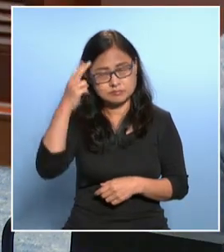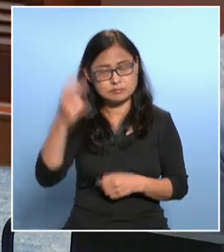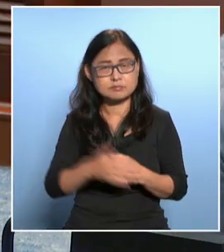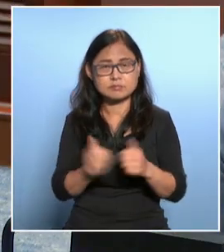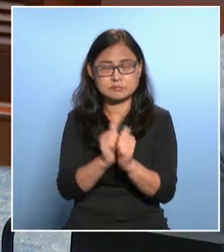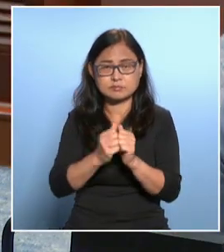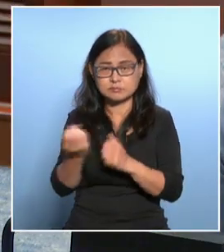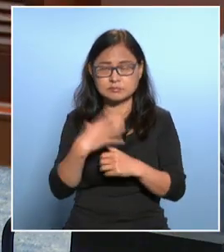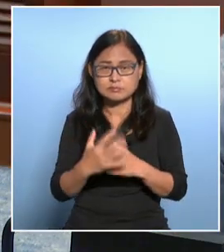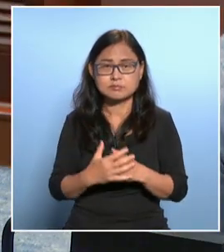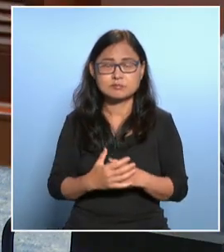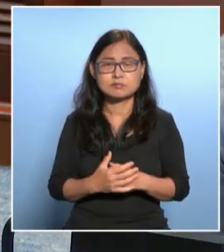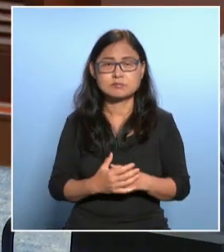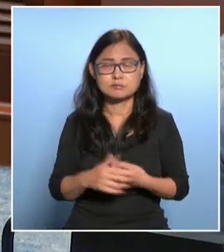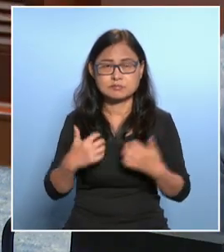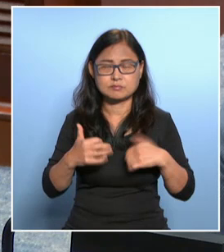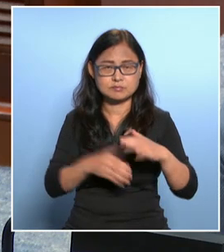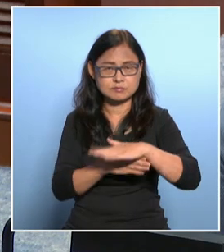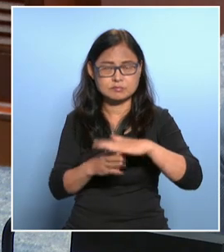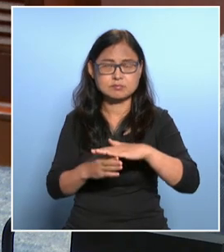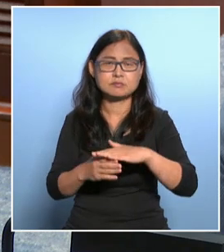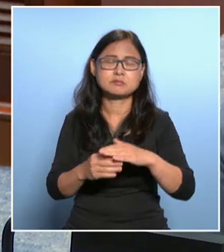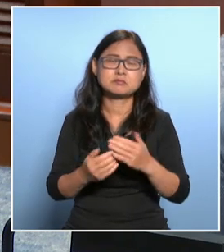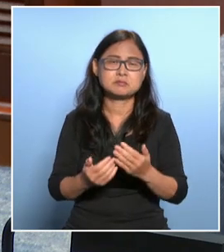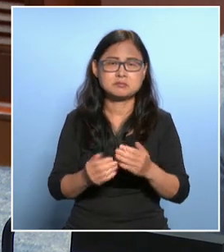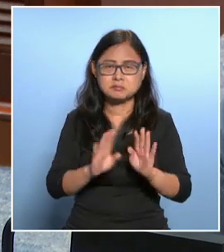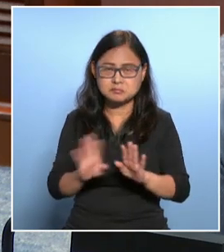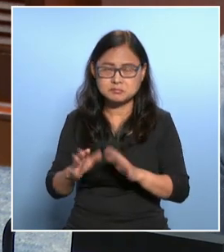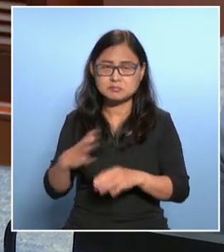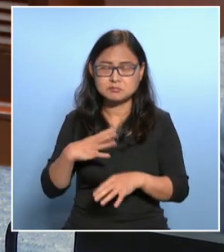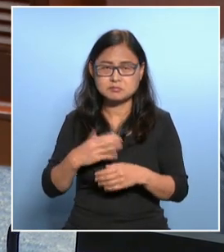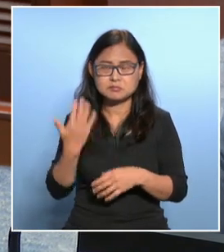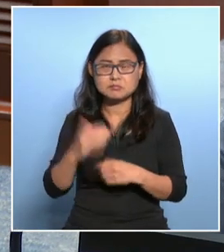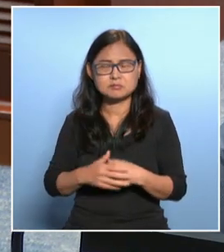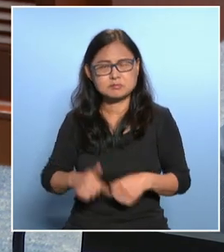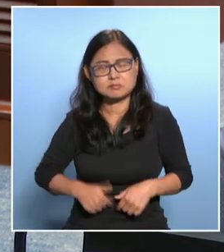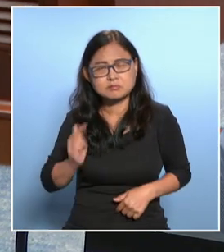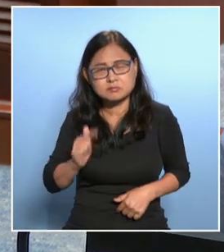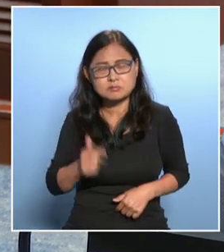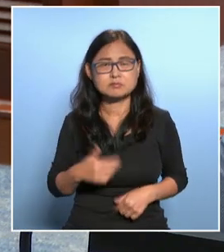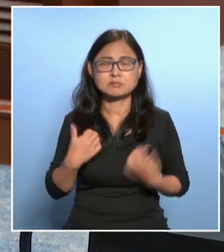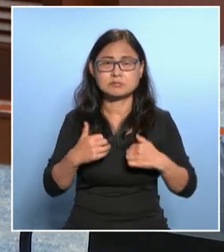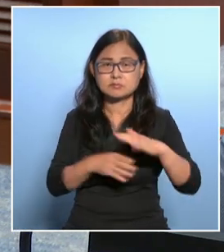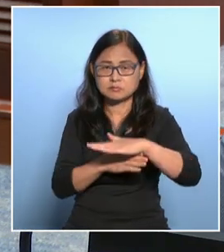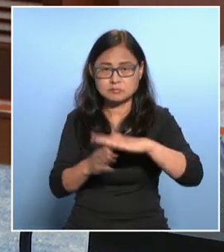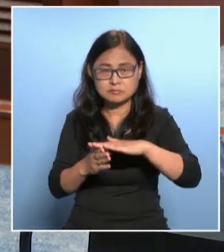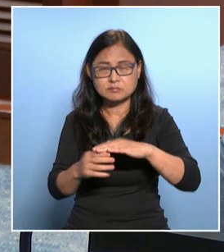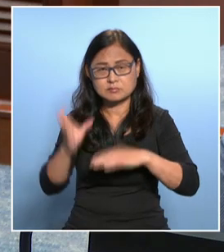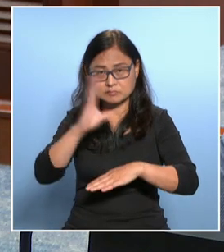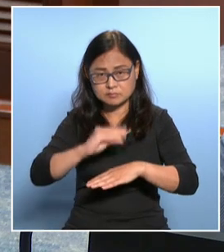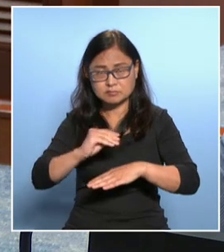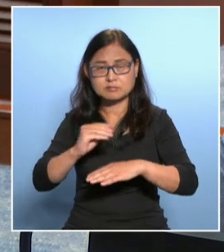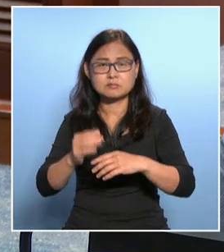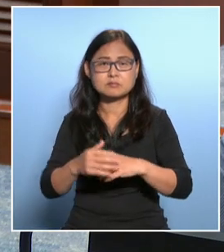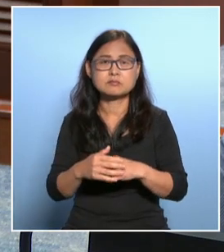Chair. A few days ago, a friend told me about the A&E services that he